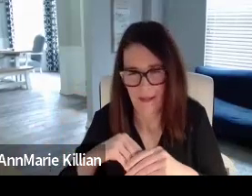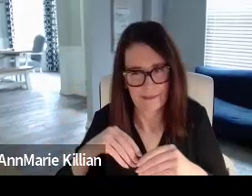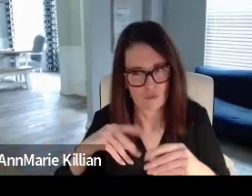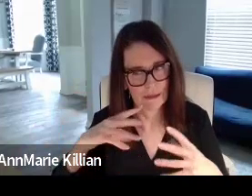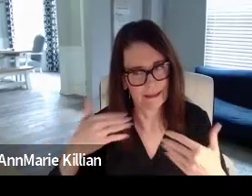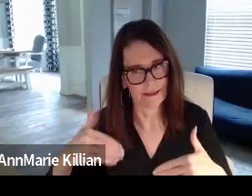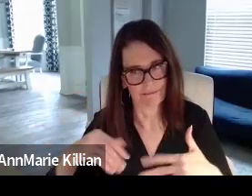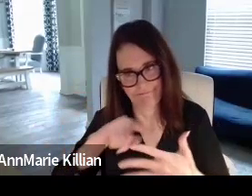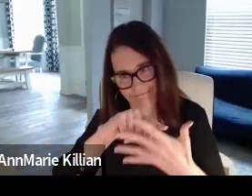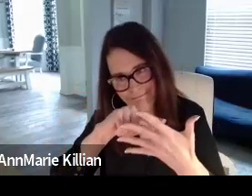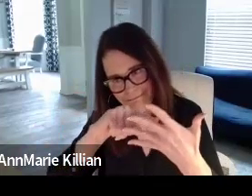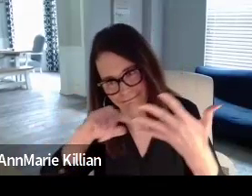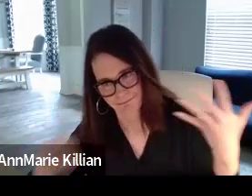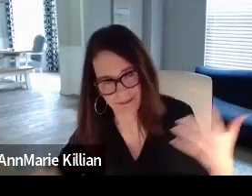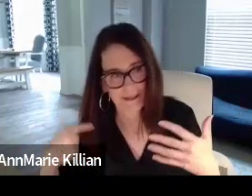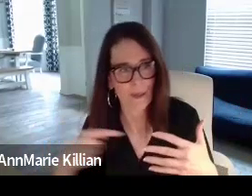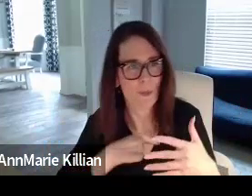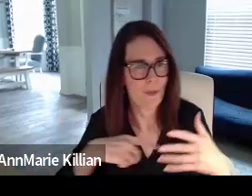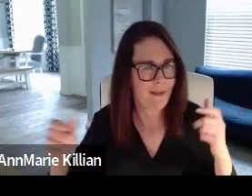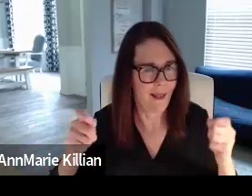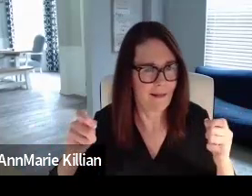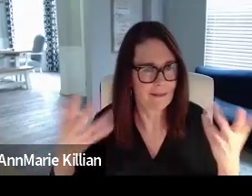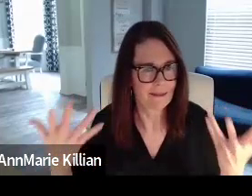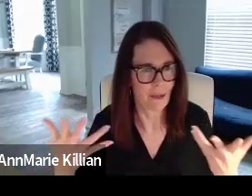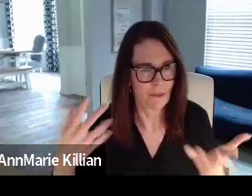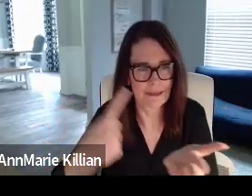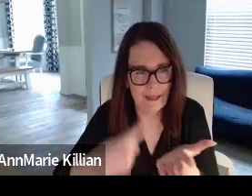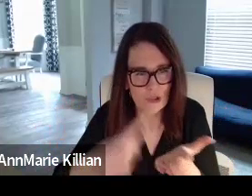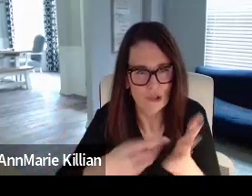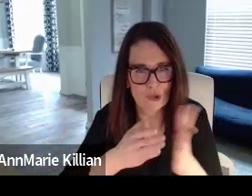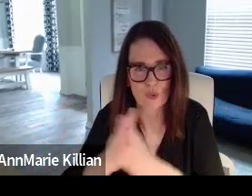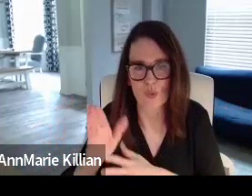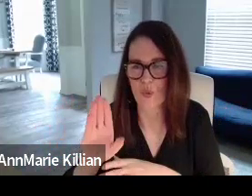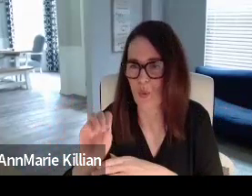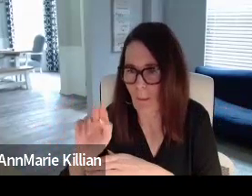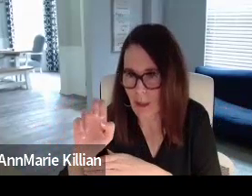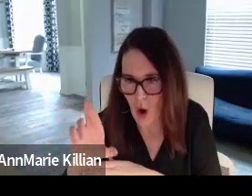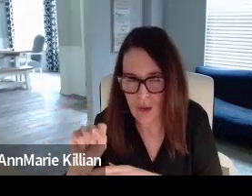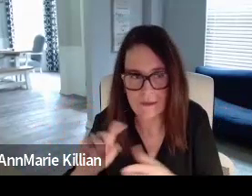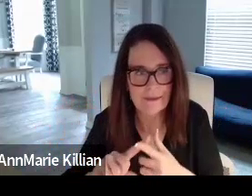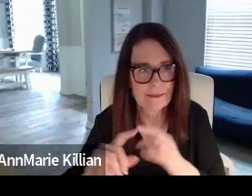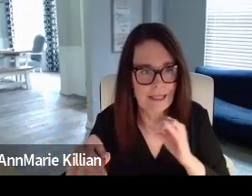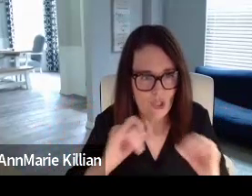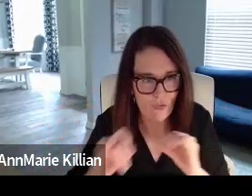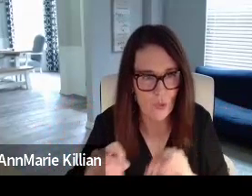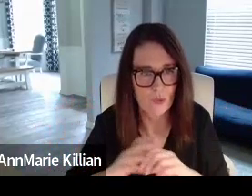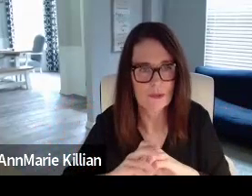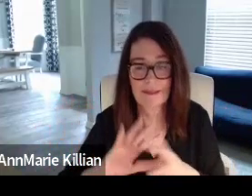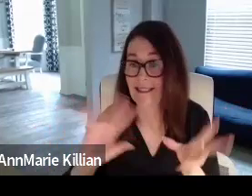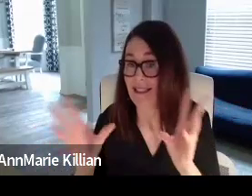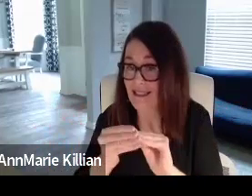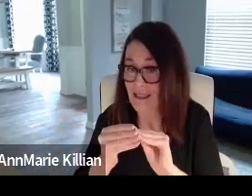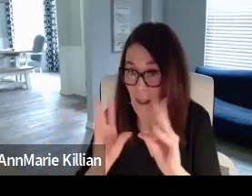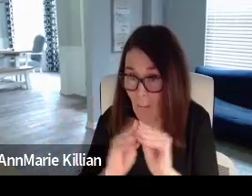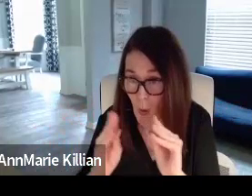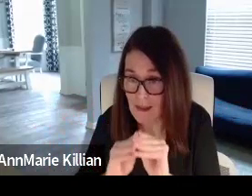The engagement and activities involvement to promote and implement these standards. We engage with community through